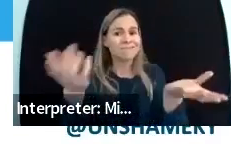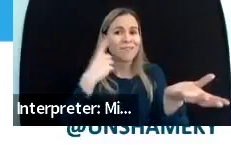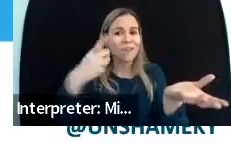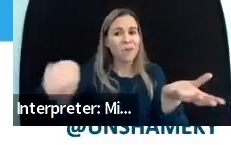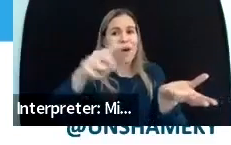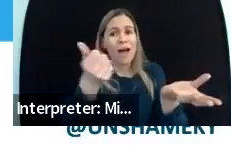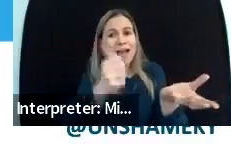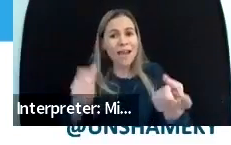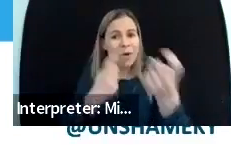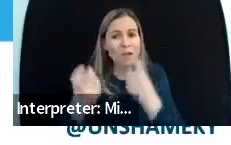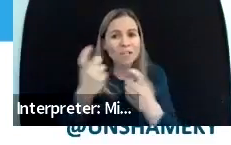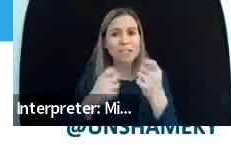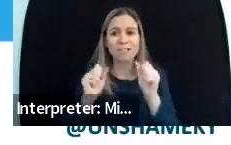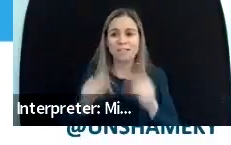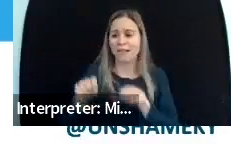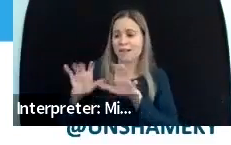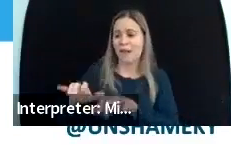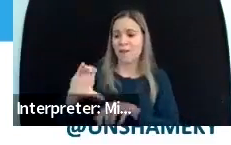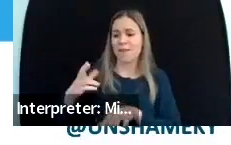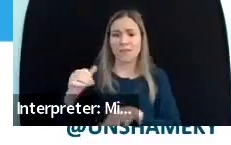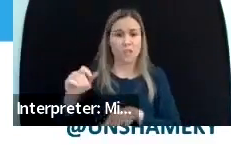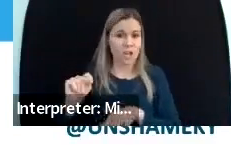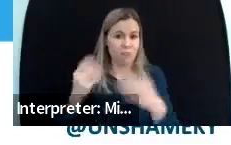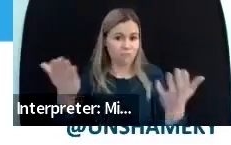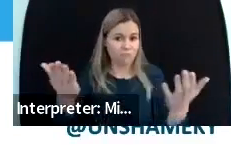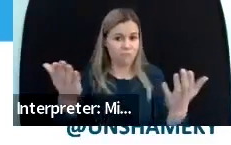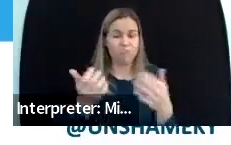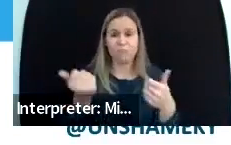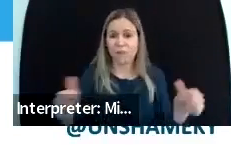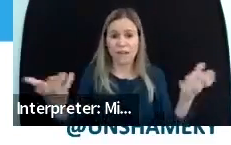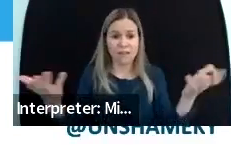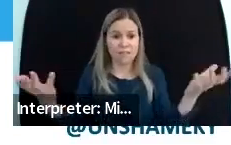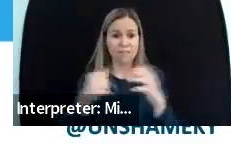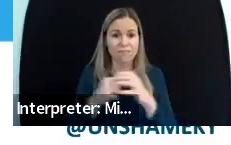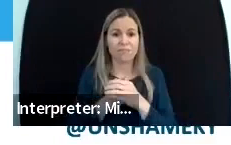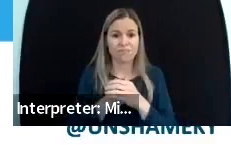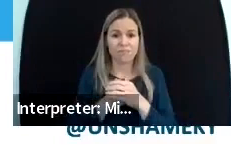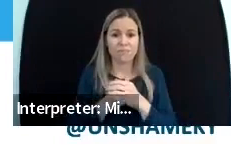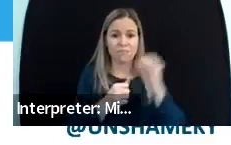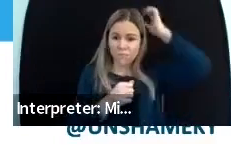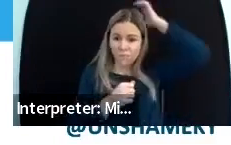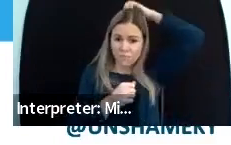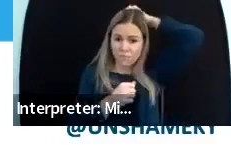chat. And if not, then we will wrap up. And I see all the